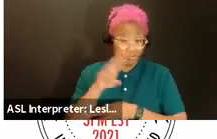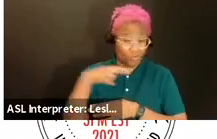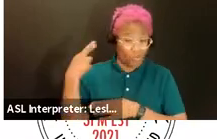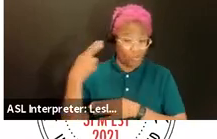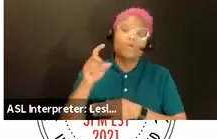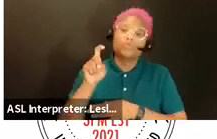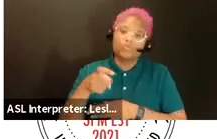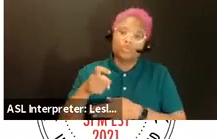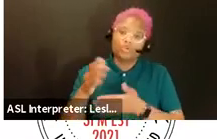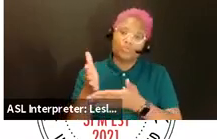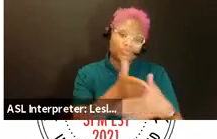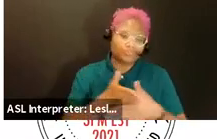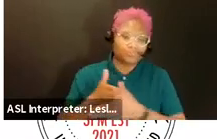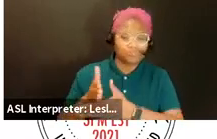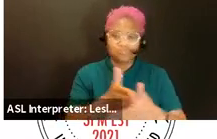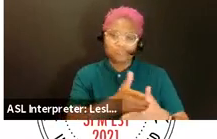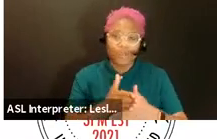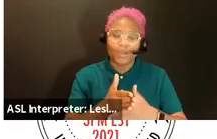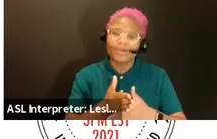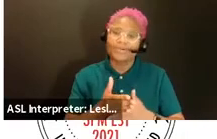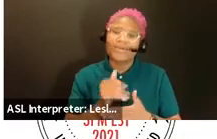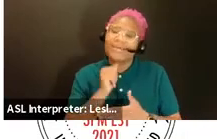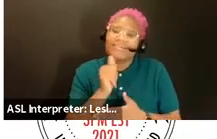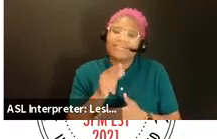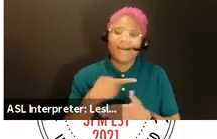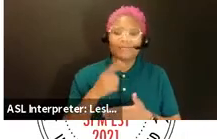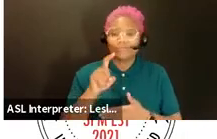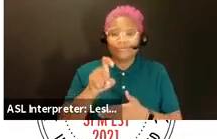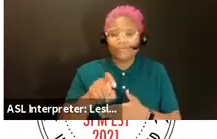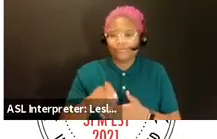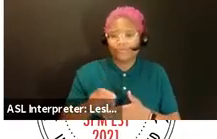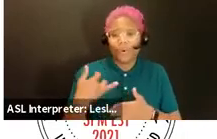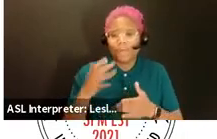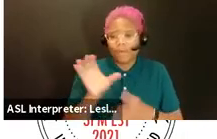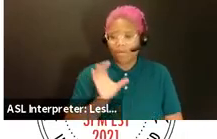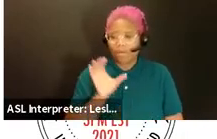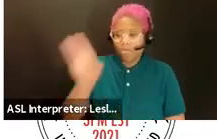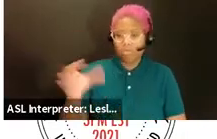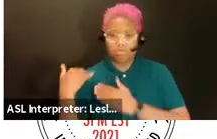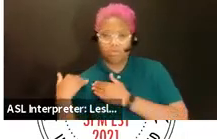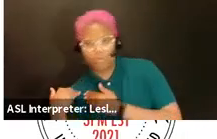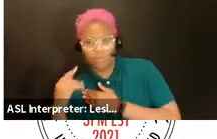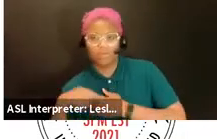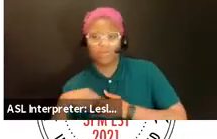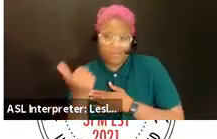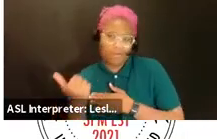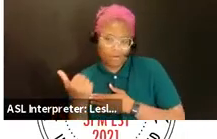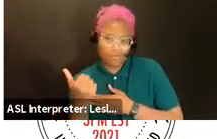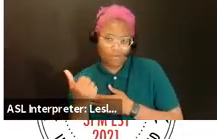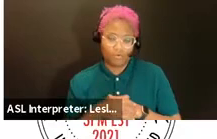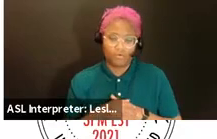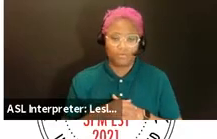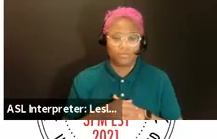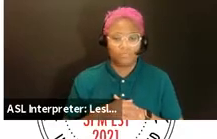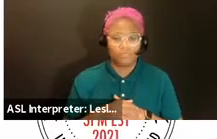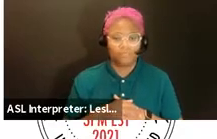burden not fall disproportionately on those least positioned to sustain that loss. So I want to encourage presenters to follow the lead of Creating